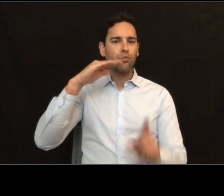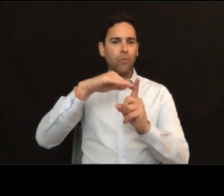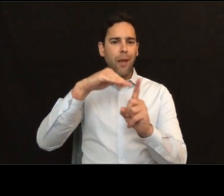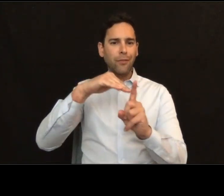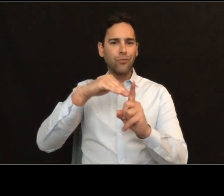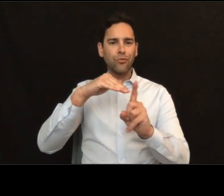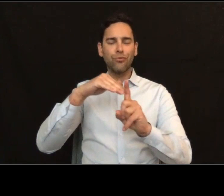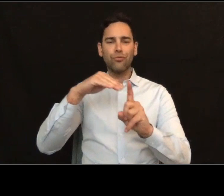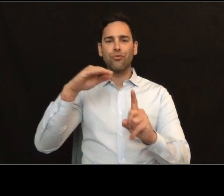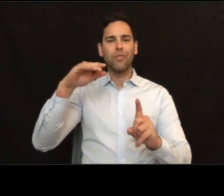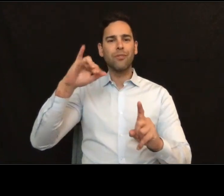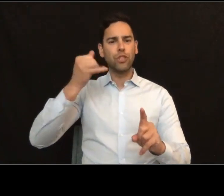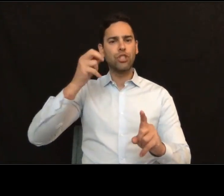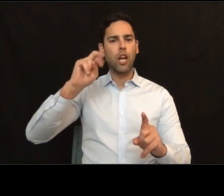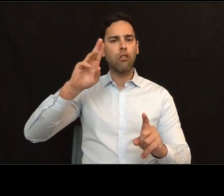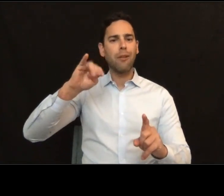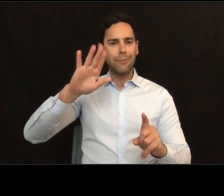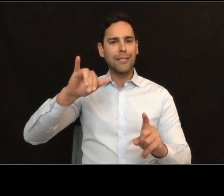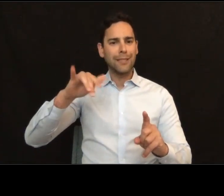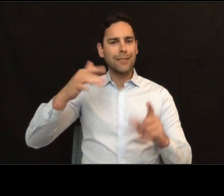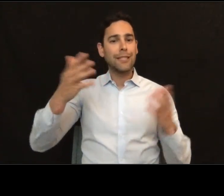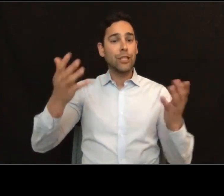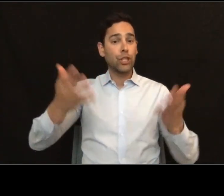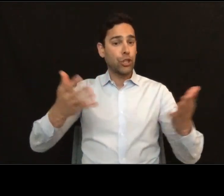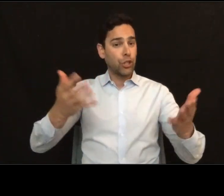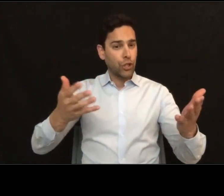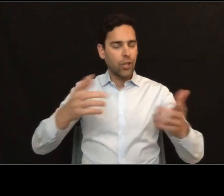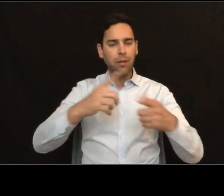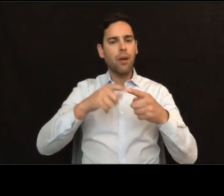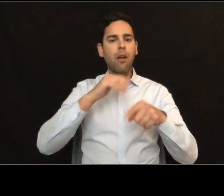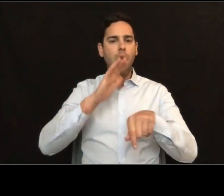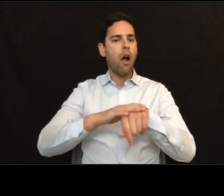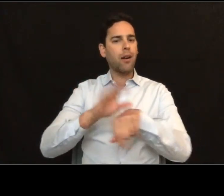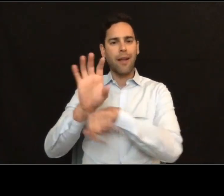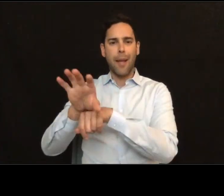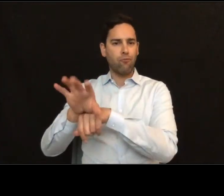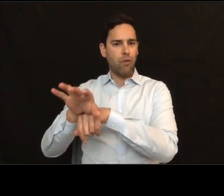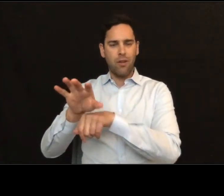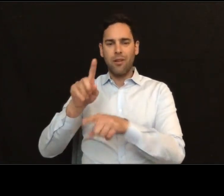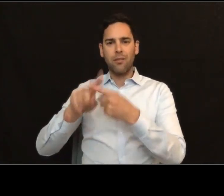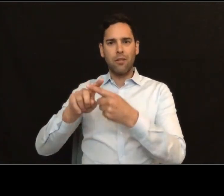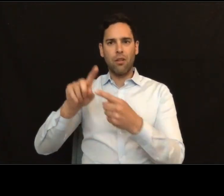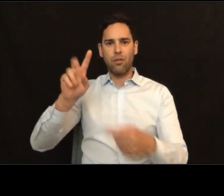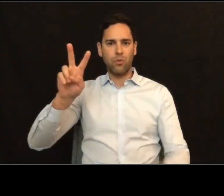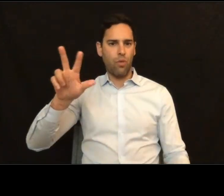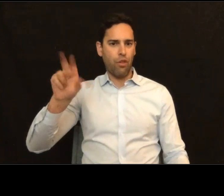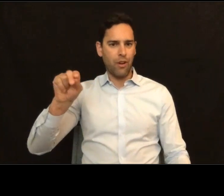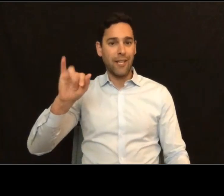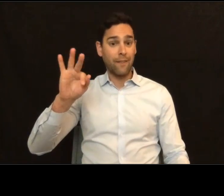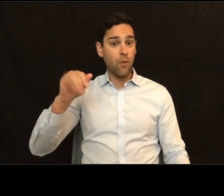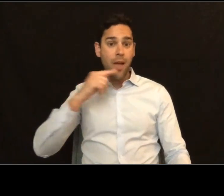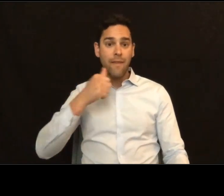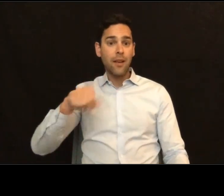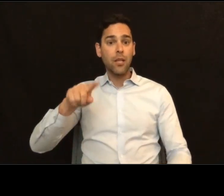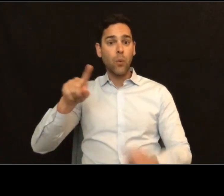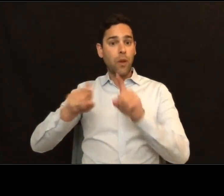technical difficulties, he's still with us until 2:30. So if you have any questions for Jeremy, please do ask them